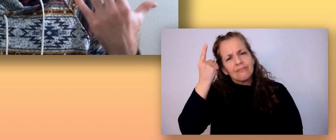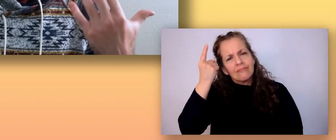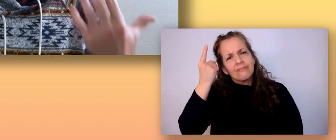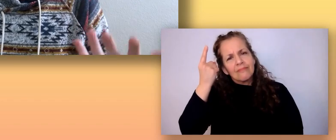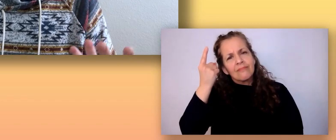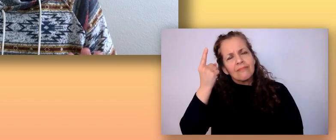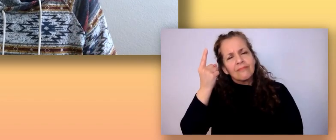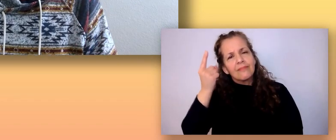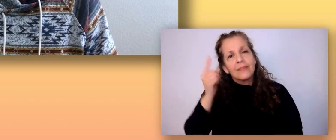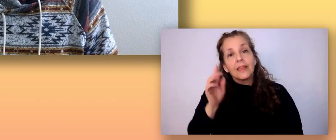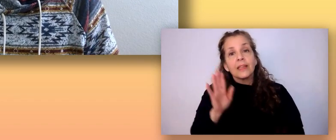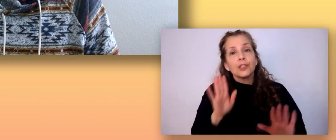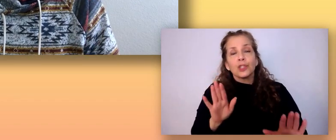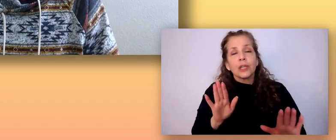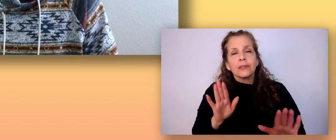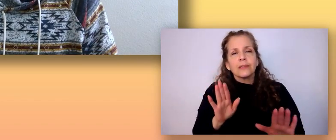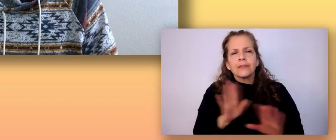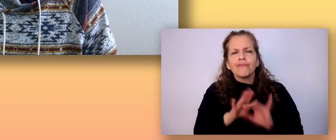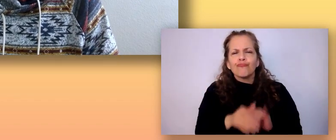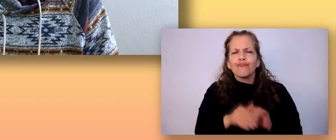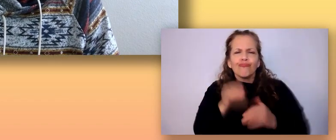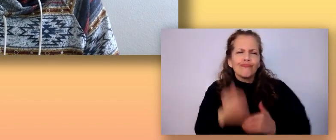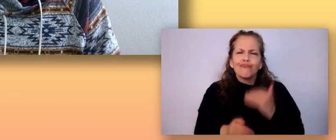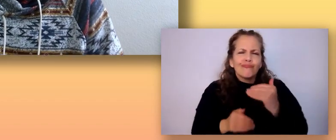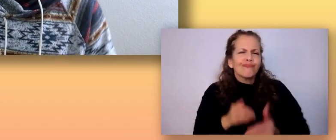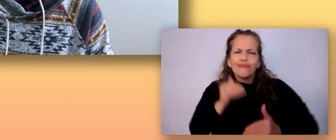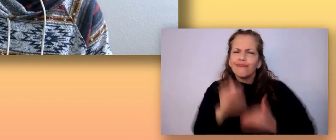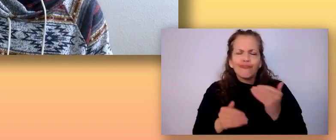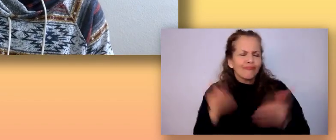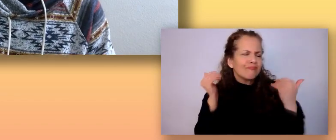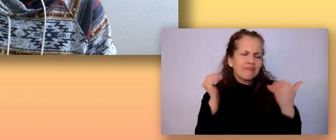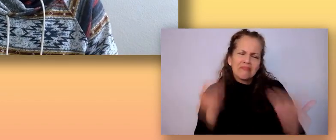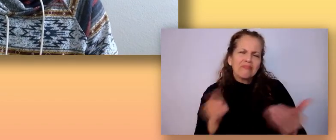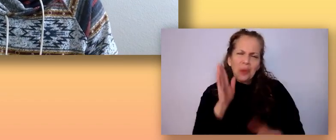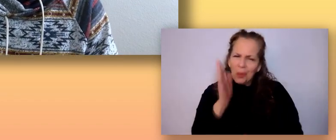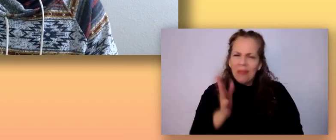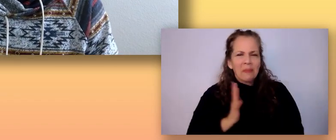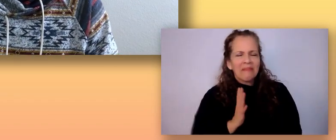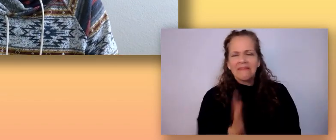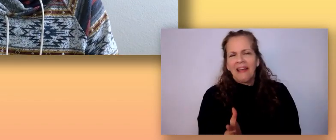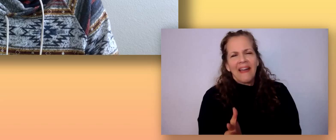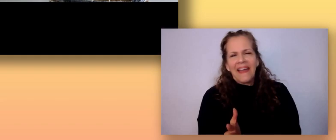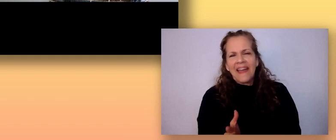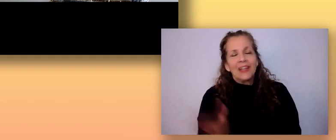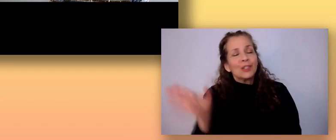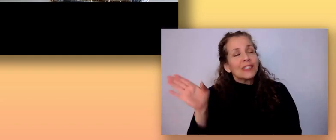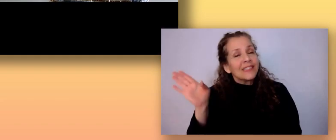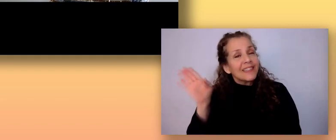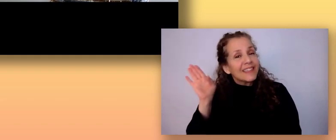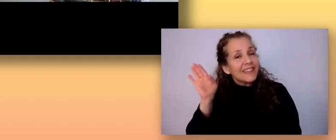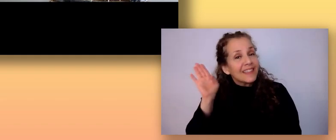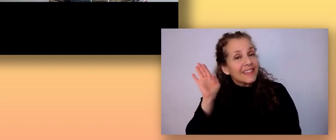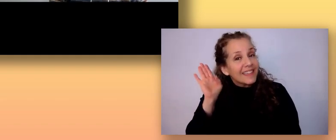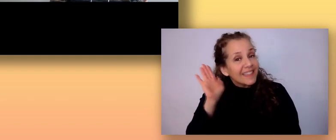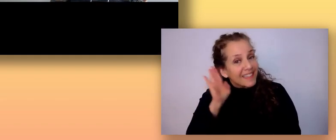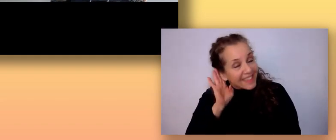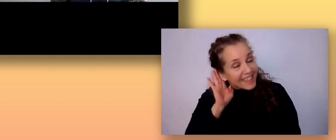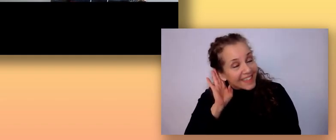empathy. Just fake it till you make it, then I know that you'll feel fine. So